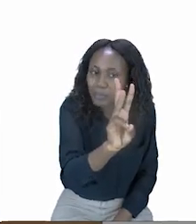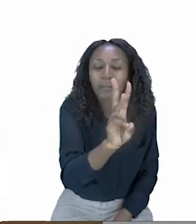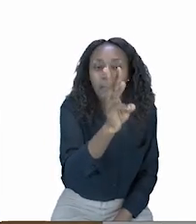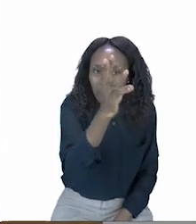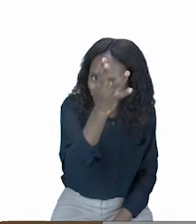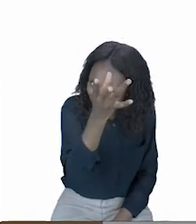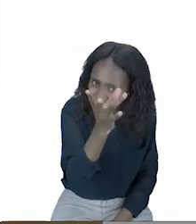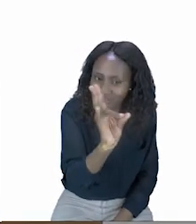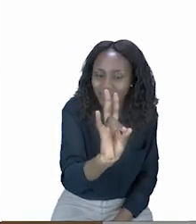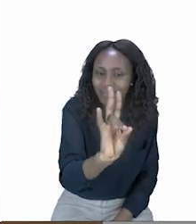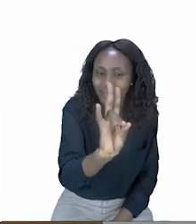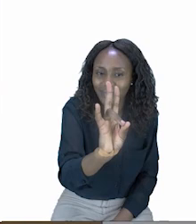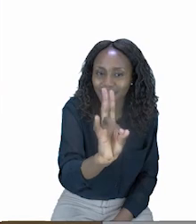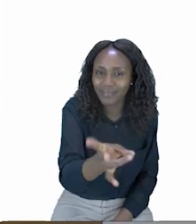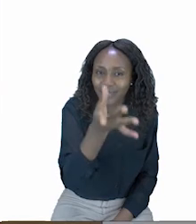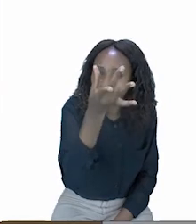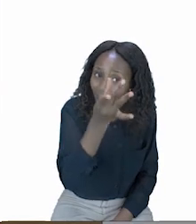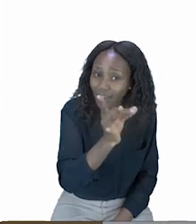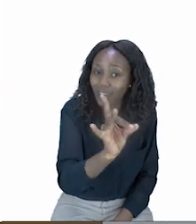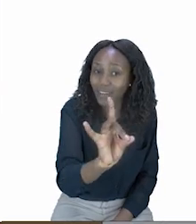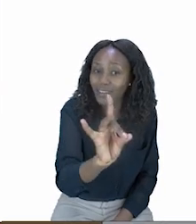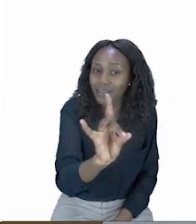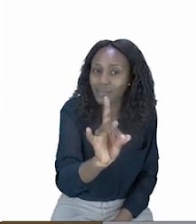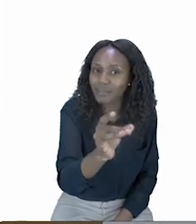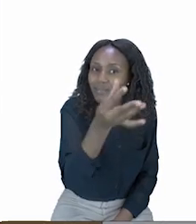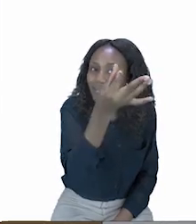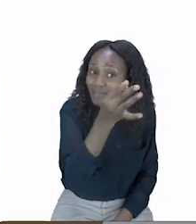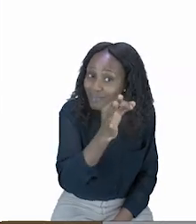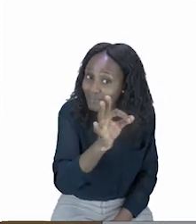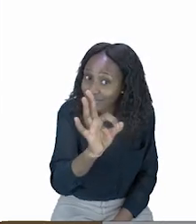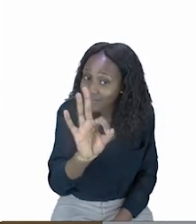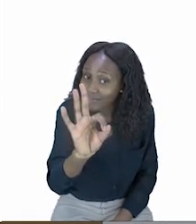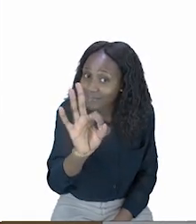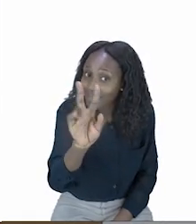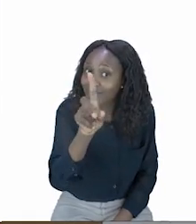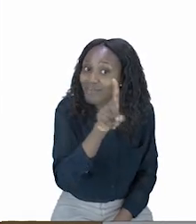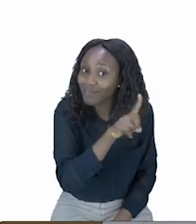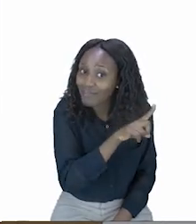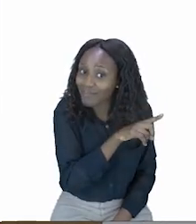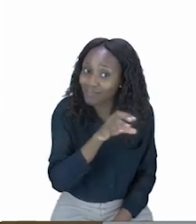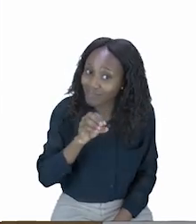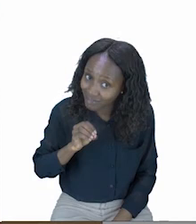6, 7, 8, 9,